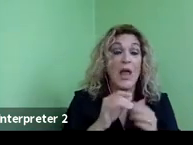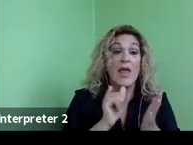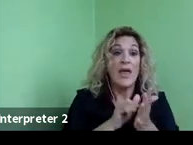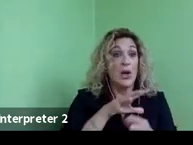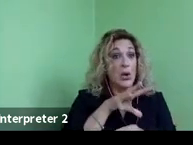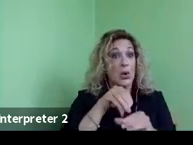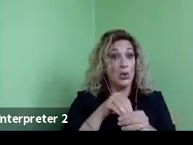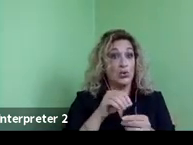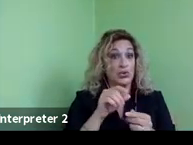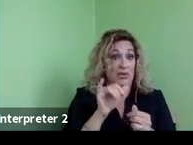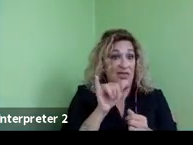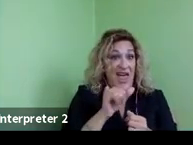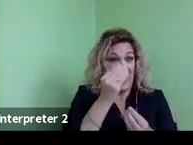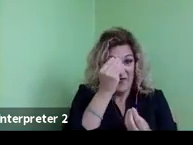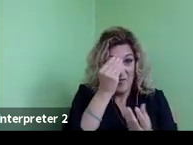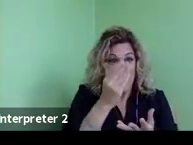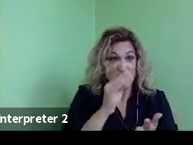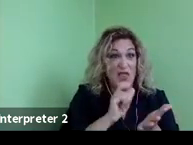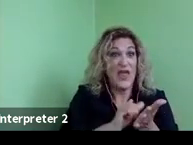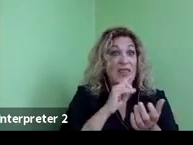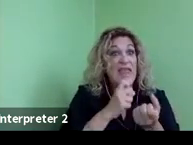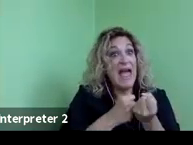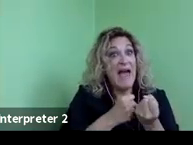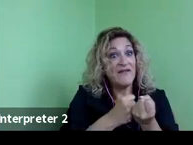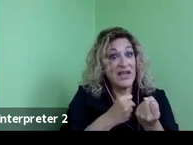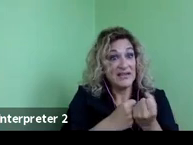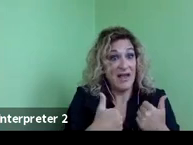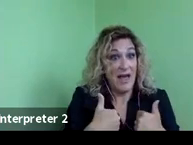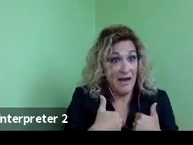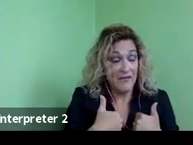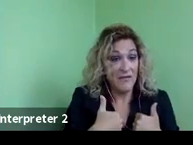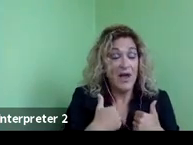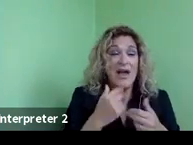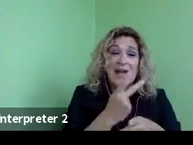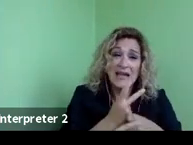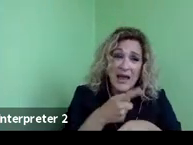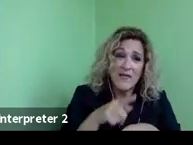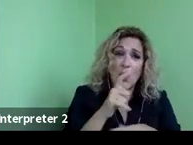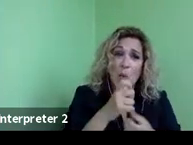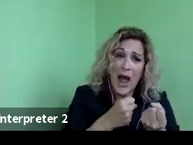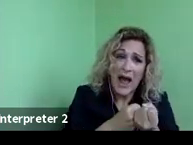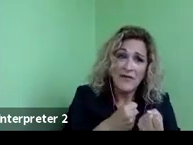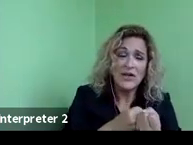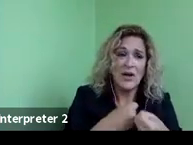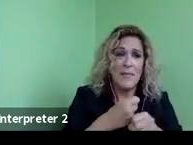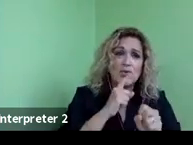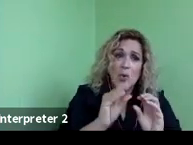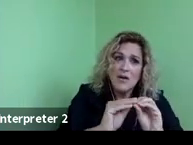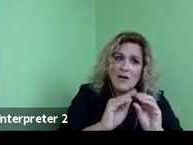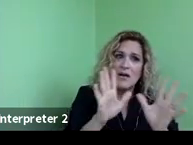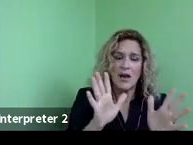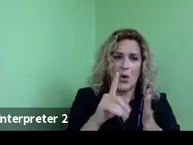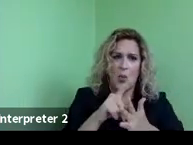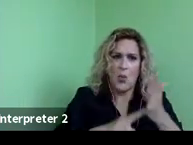it's incredibly important for those advocates who are based in those settings to be clear about the limits of